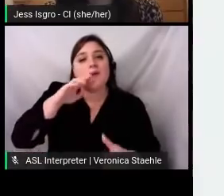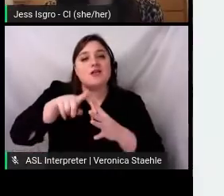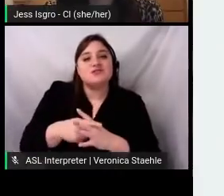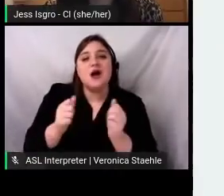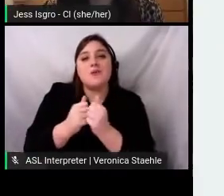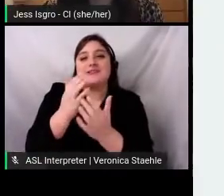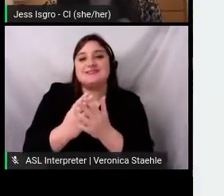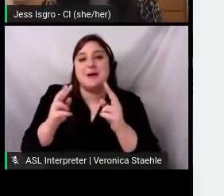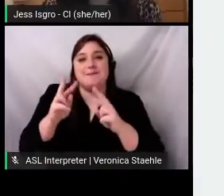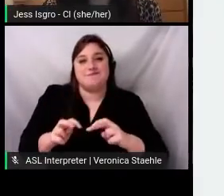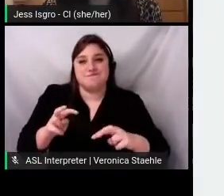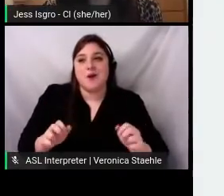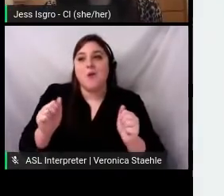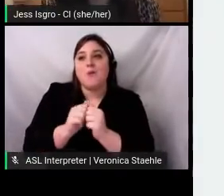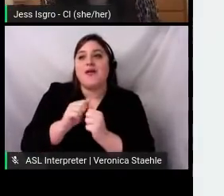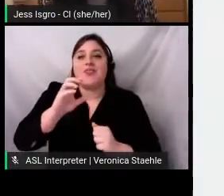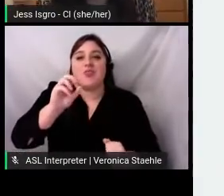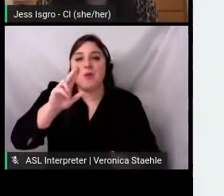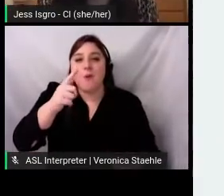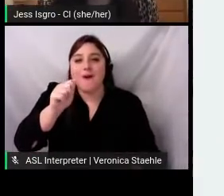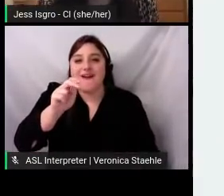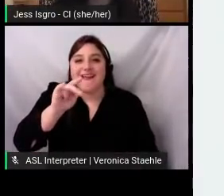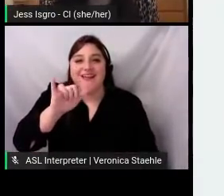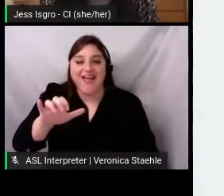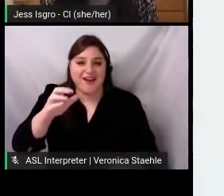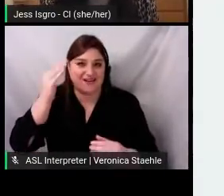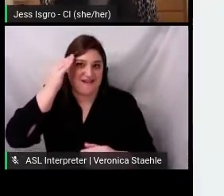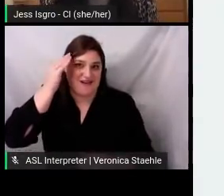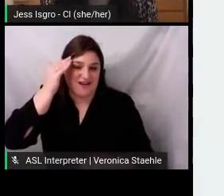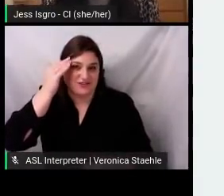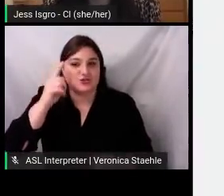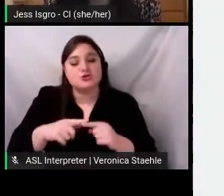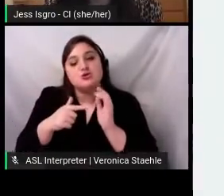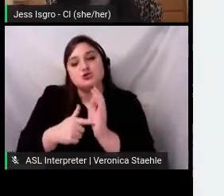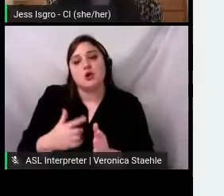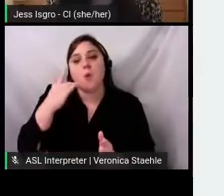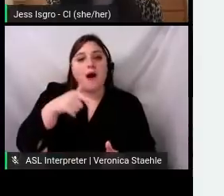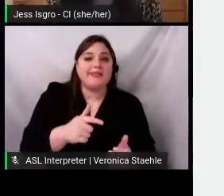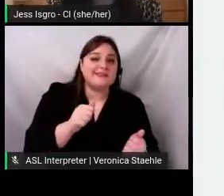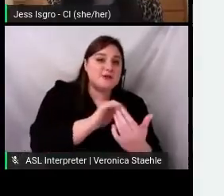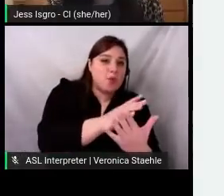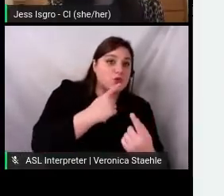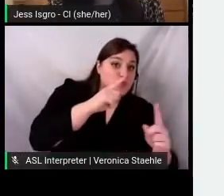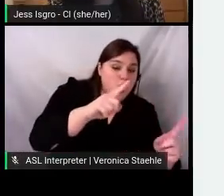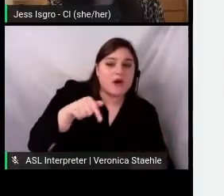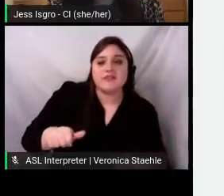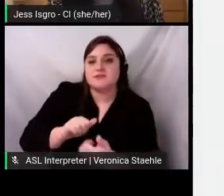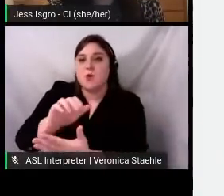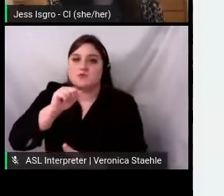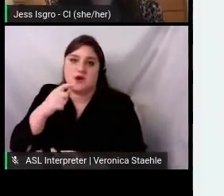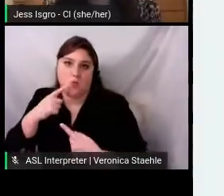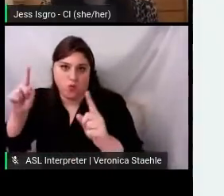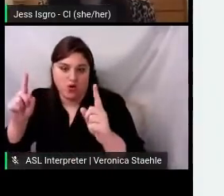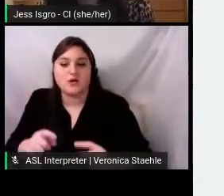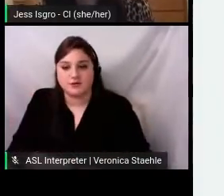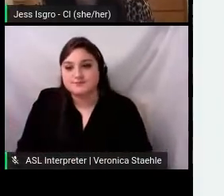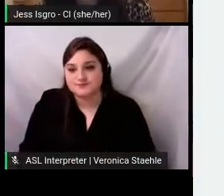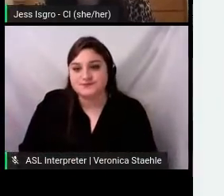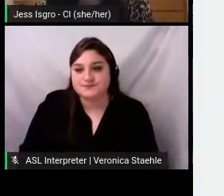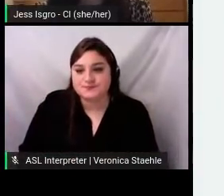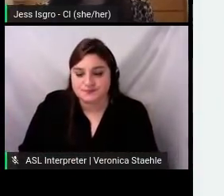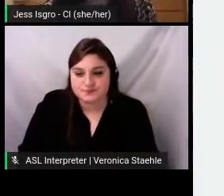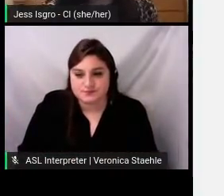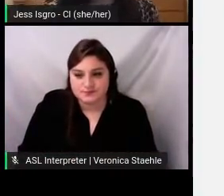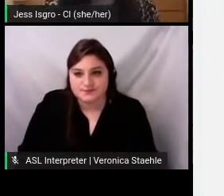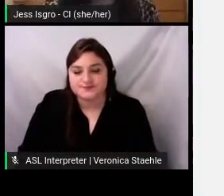organic social analysis is able to provide to show us why those approaches are working. First up on the left, we have an